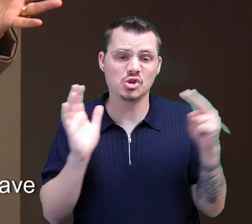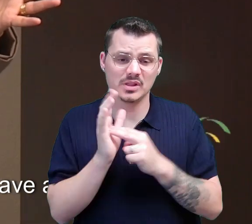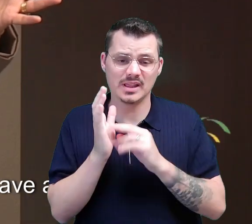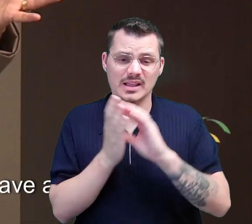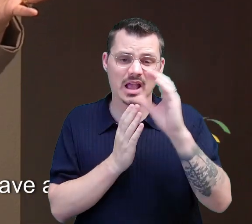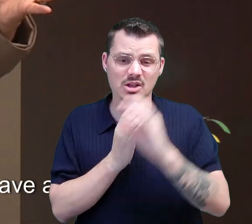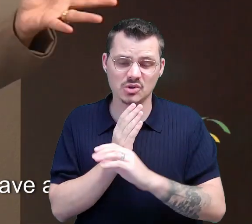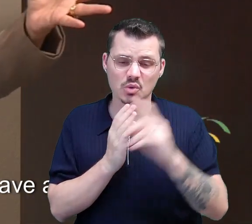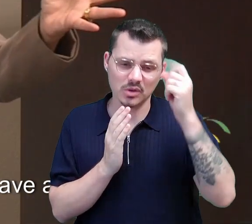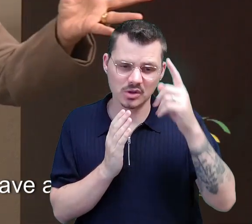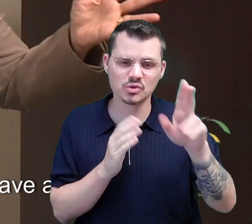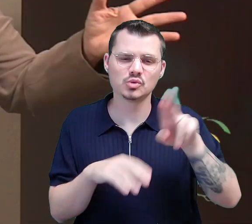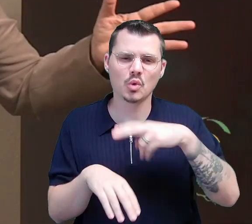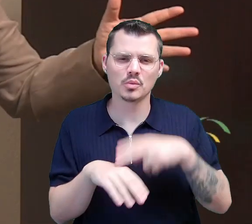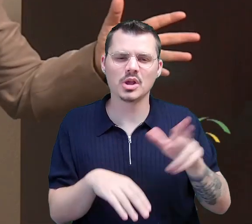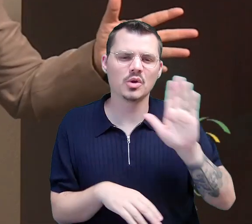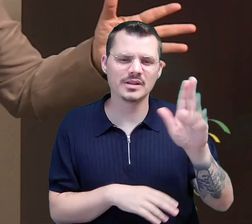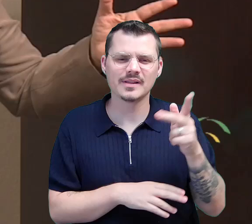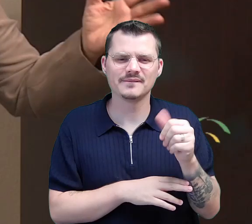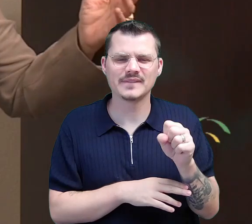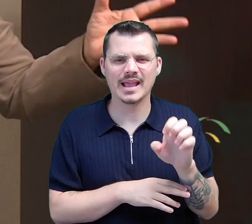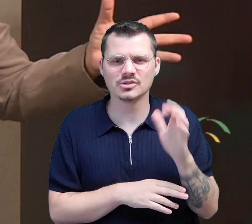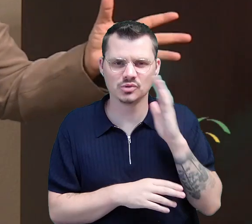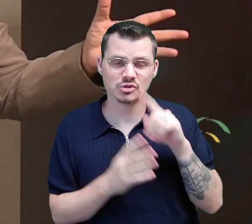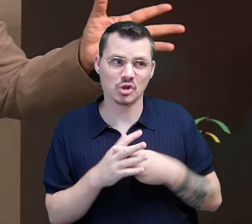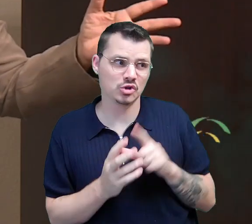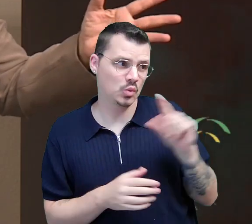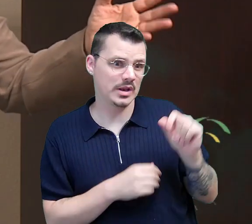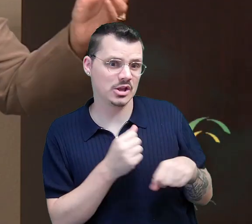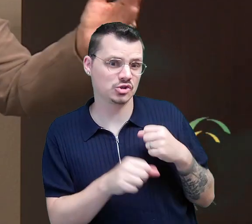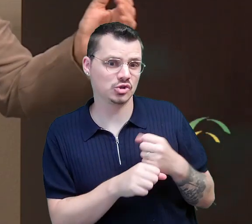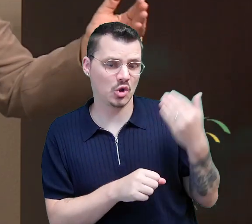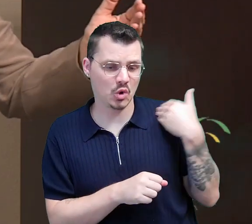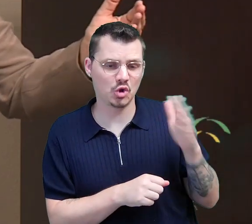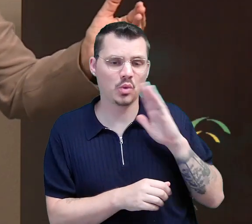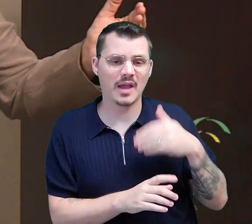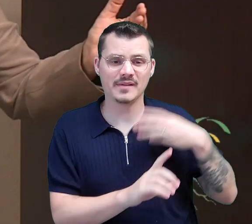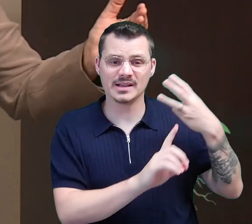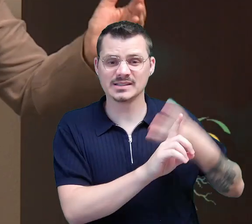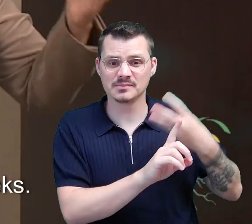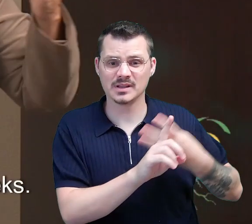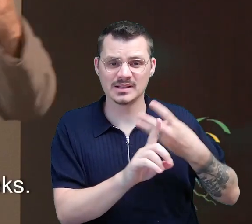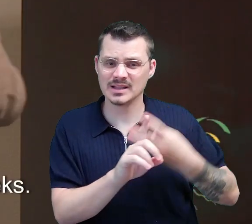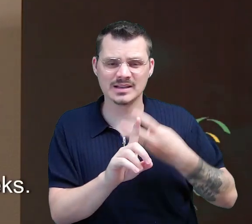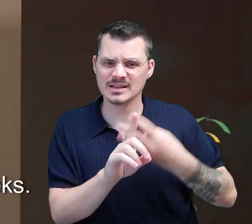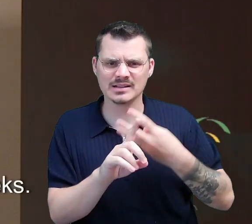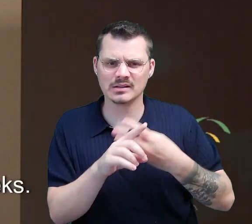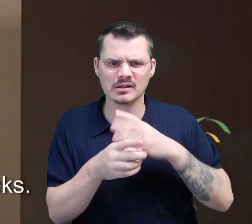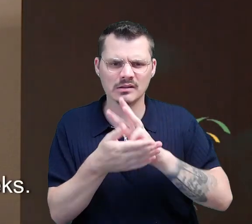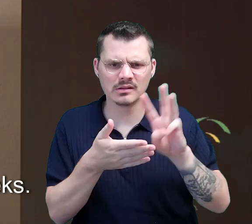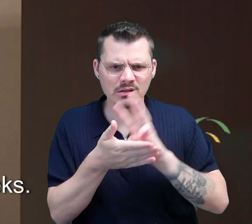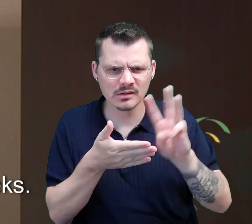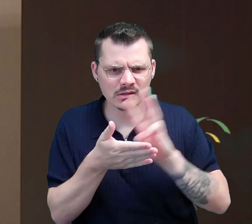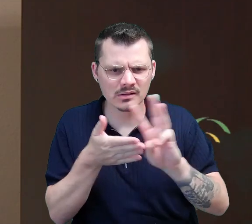they realized whereas originally he would have a phase like this, starting 20 years ago, every 6 months, now he's having them every